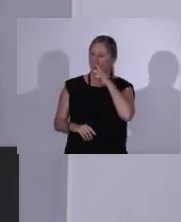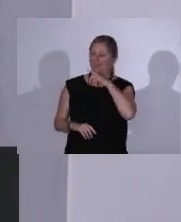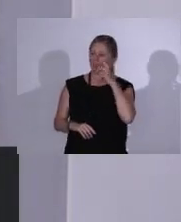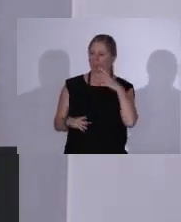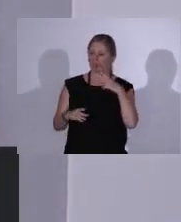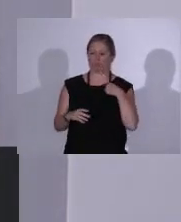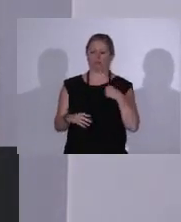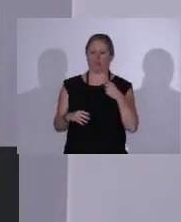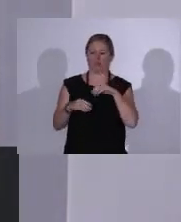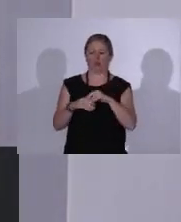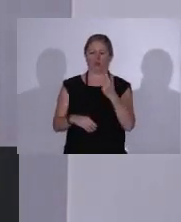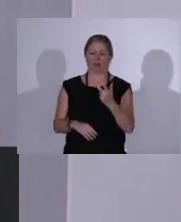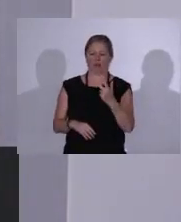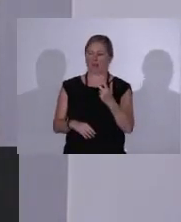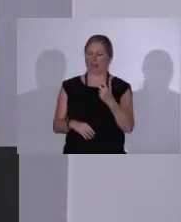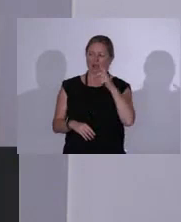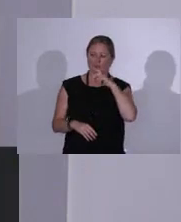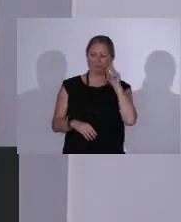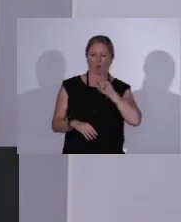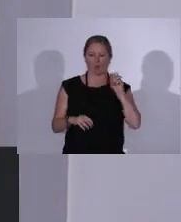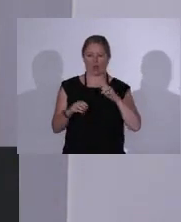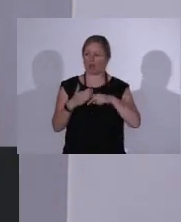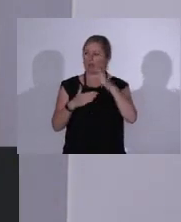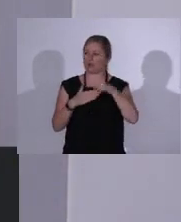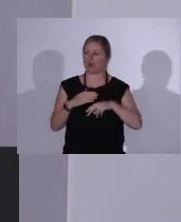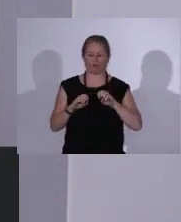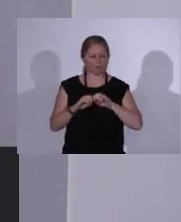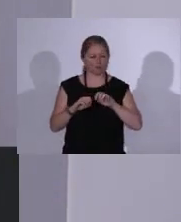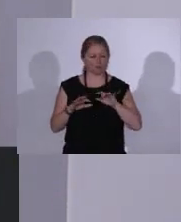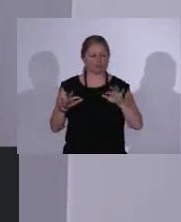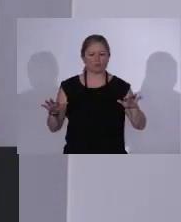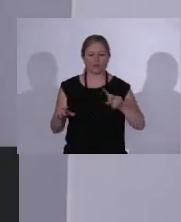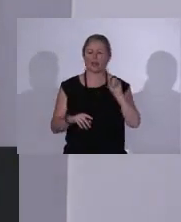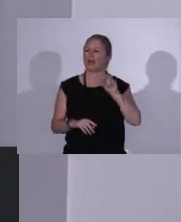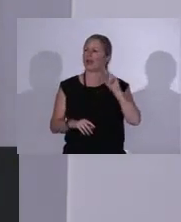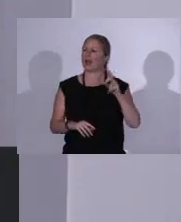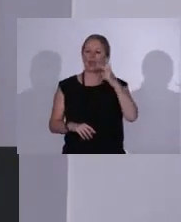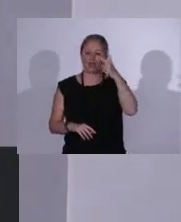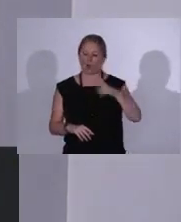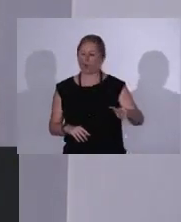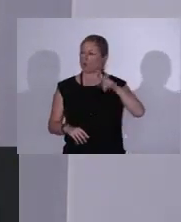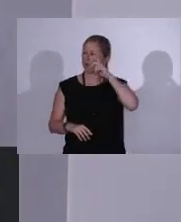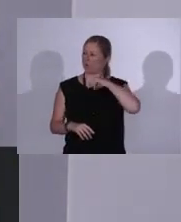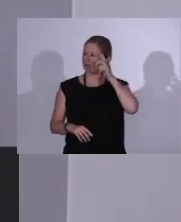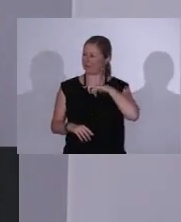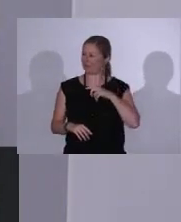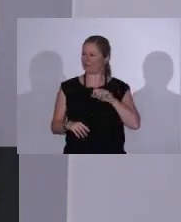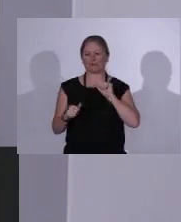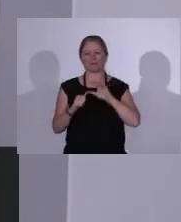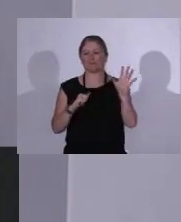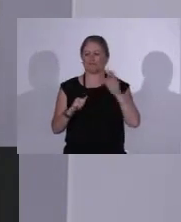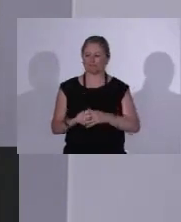in 2017. And now the program's expanded and we have 20 people currently employed for the program, which is great.